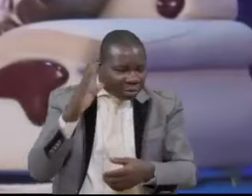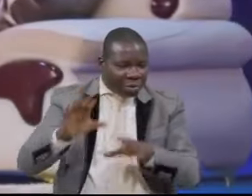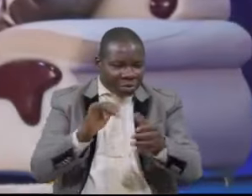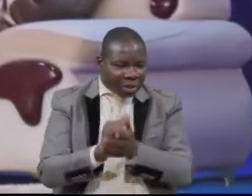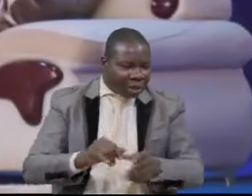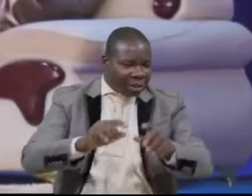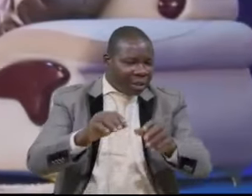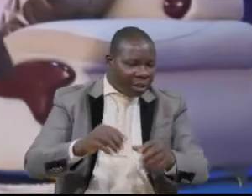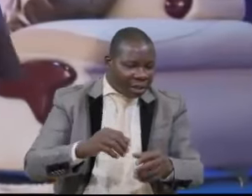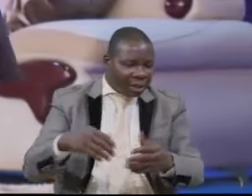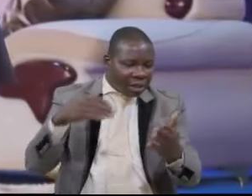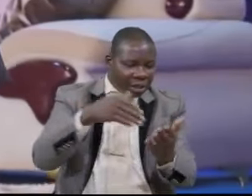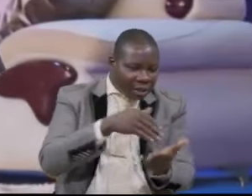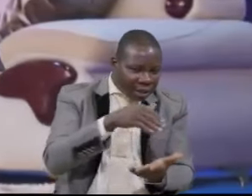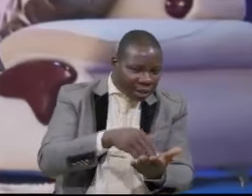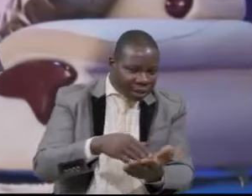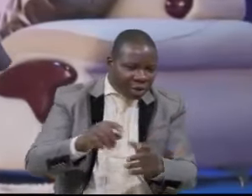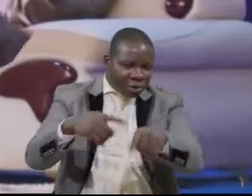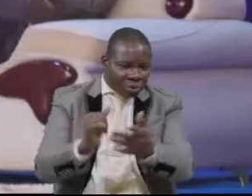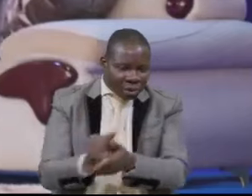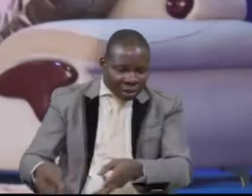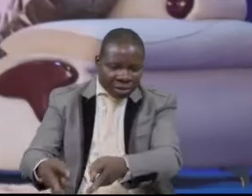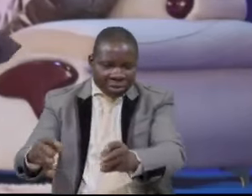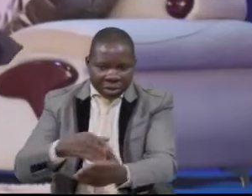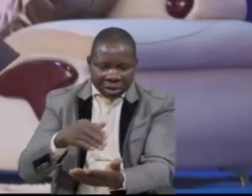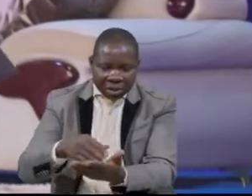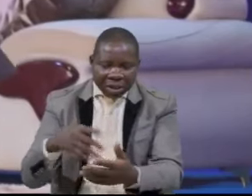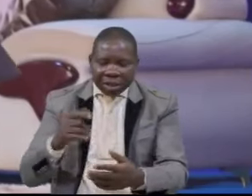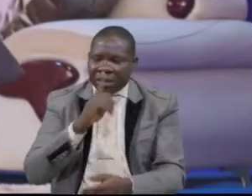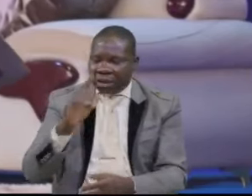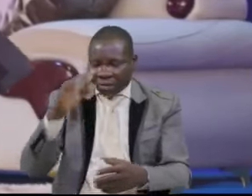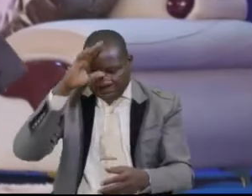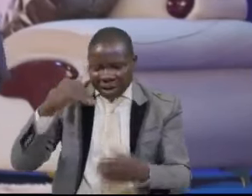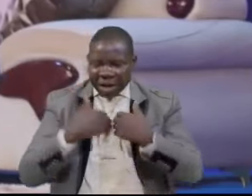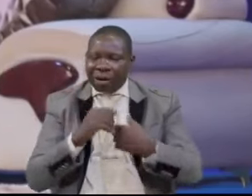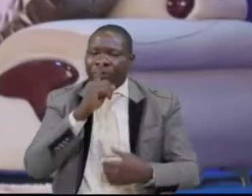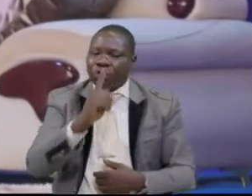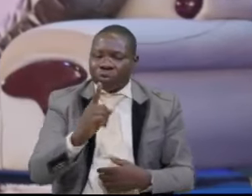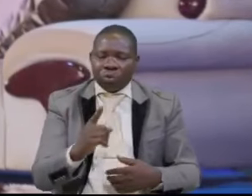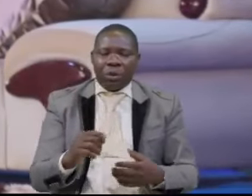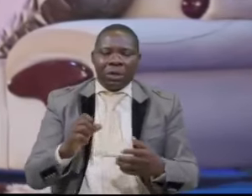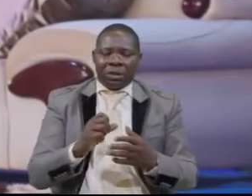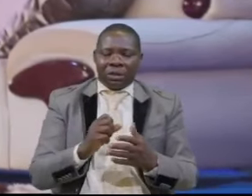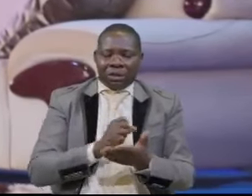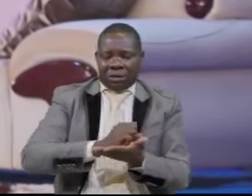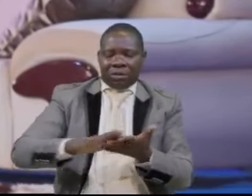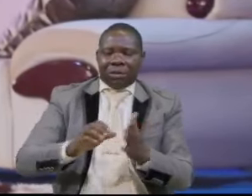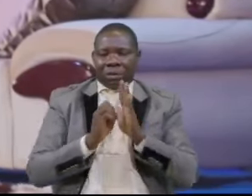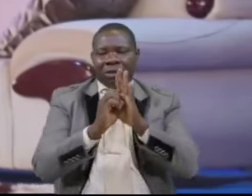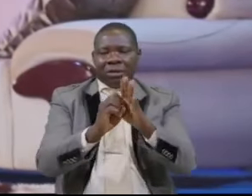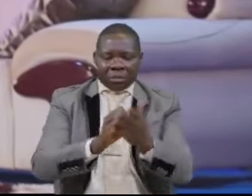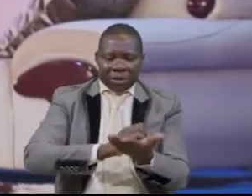man had real sanctification. Sanctification, exemplary sanctification. Number nine, he